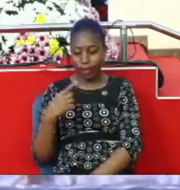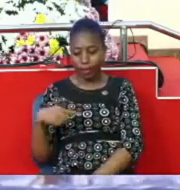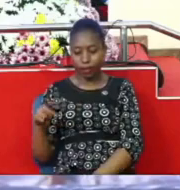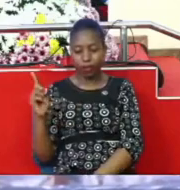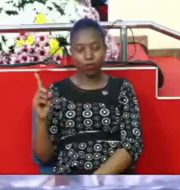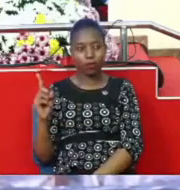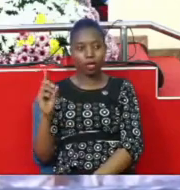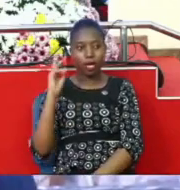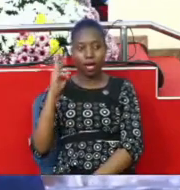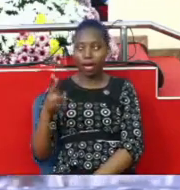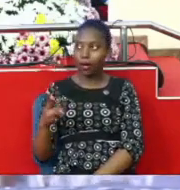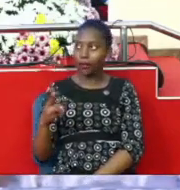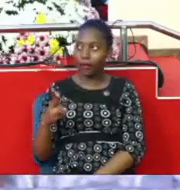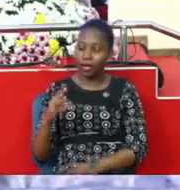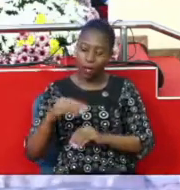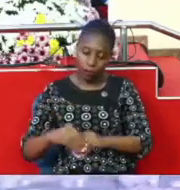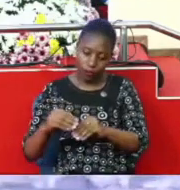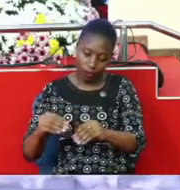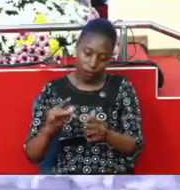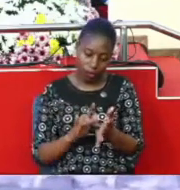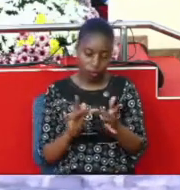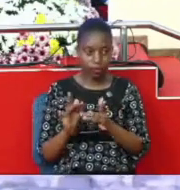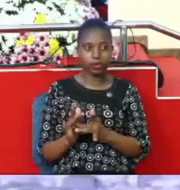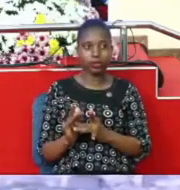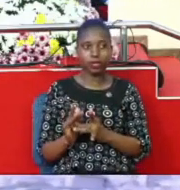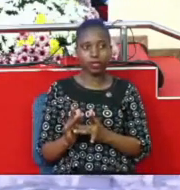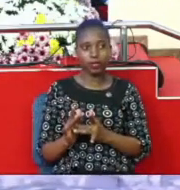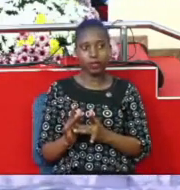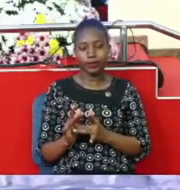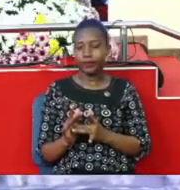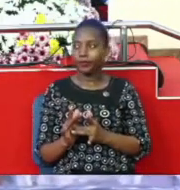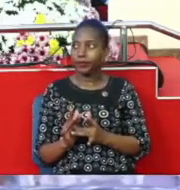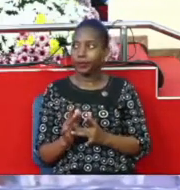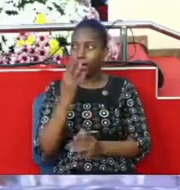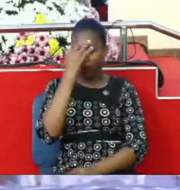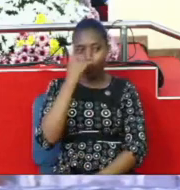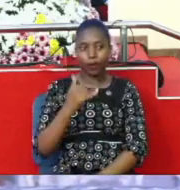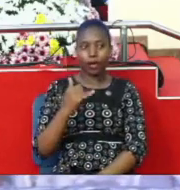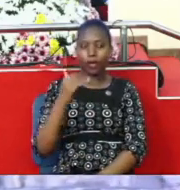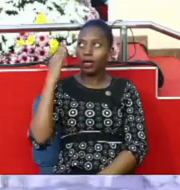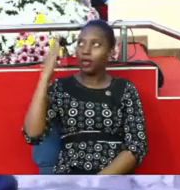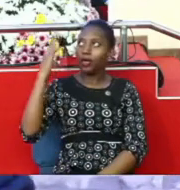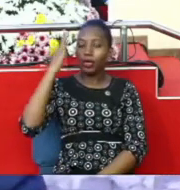Lord Jesus Christ. I'm going to go to where he is. Because he knows how to deliver.